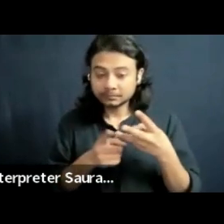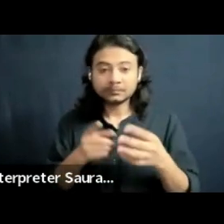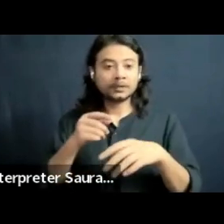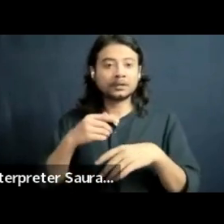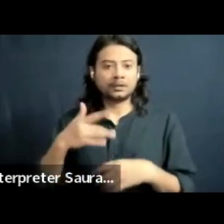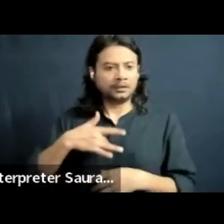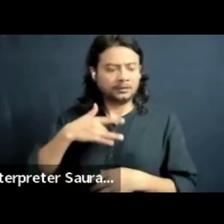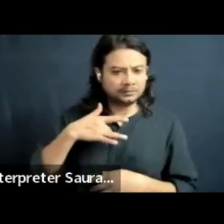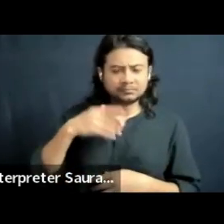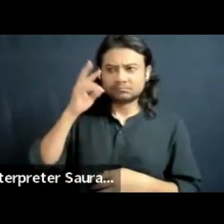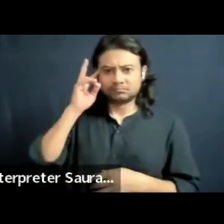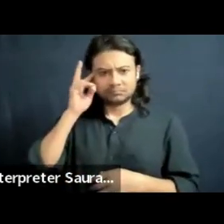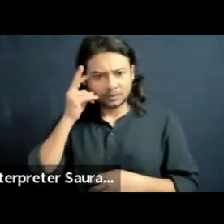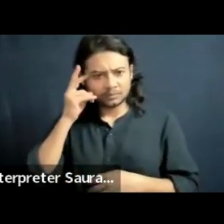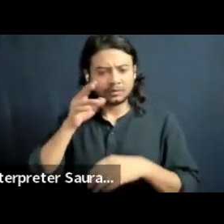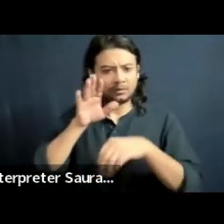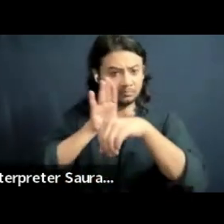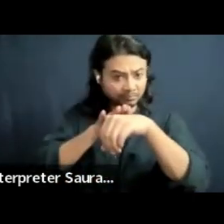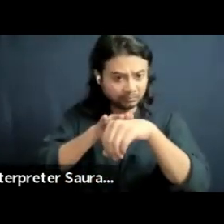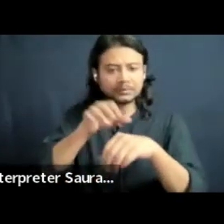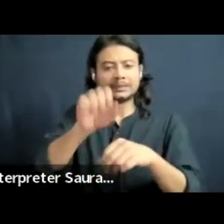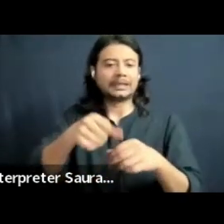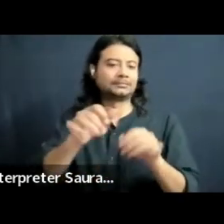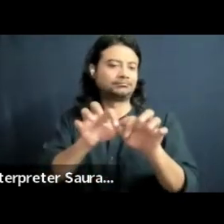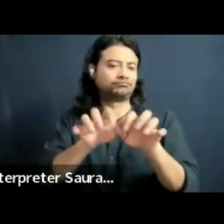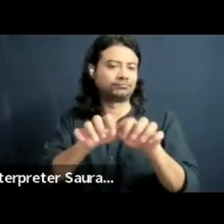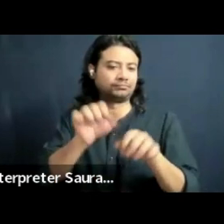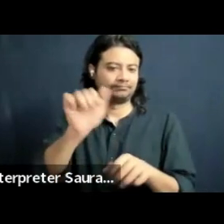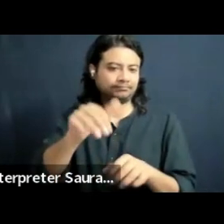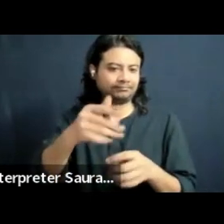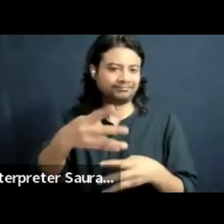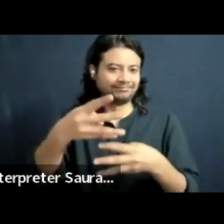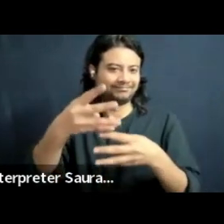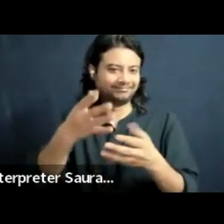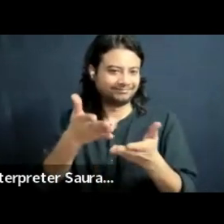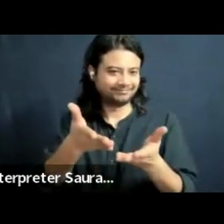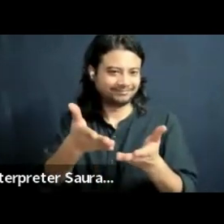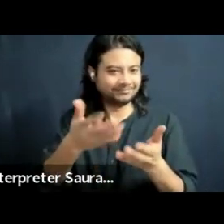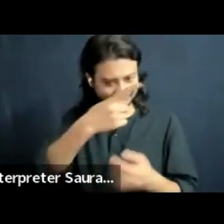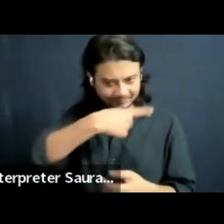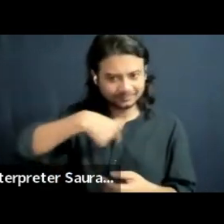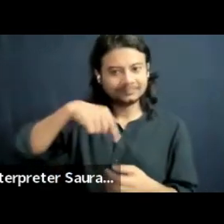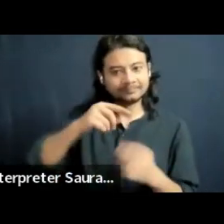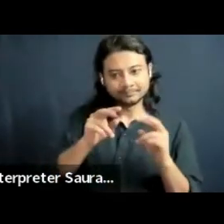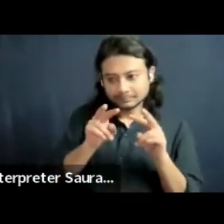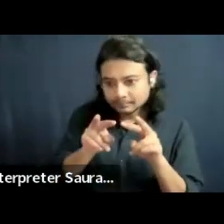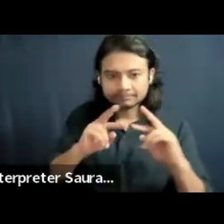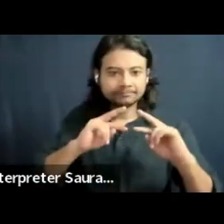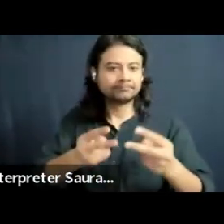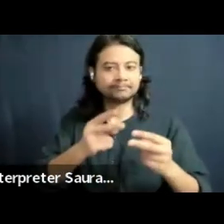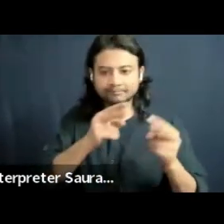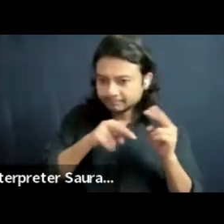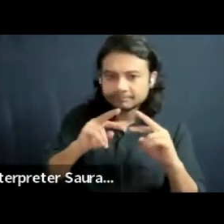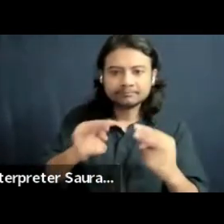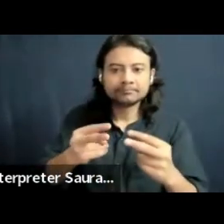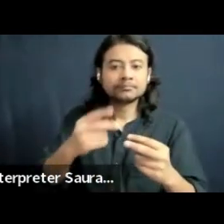about any session, you can use the chat box to share it. We will definitely address them during the question and answer round at the